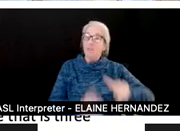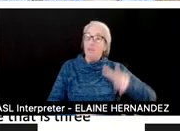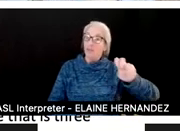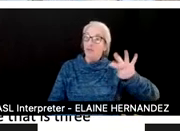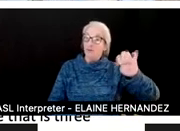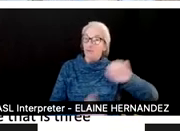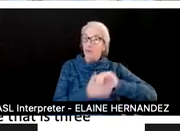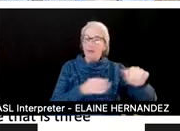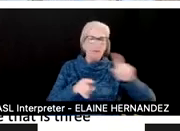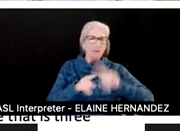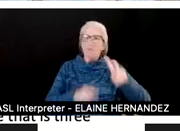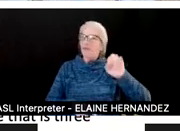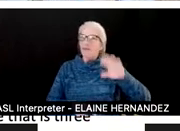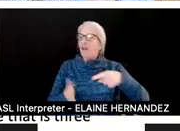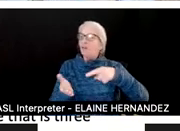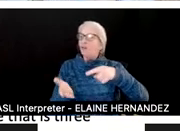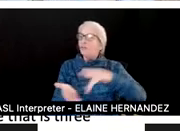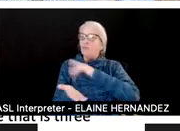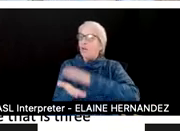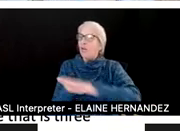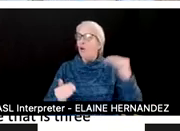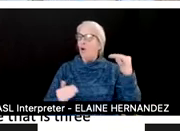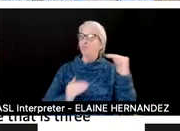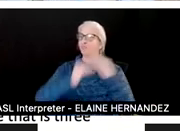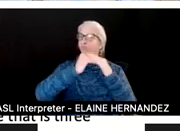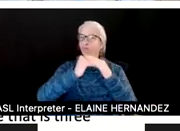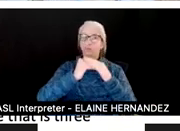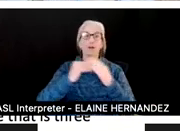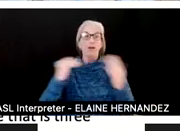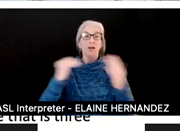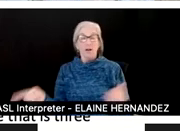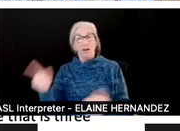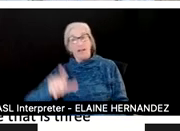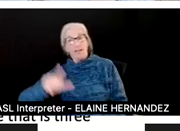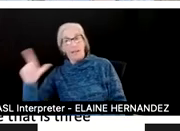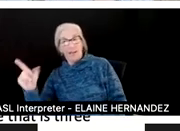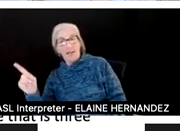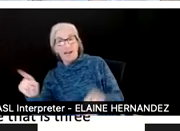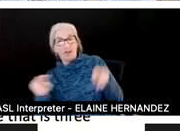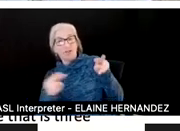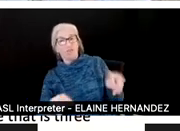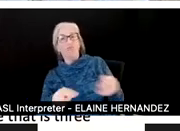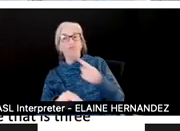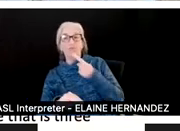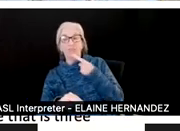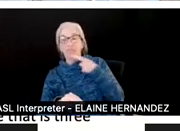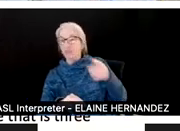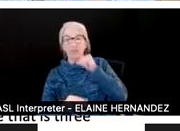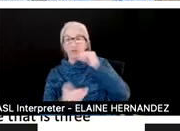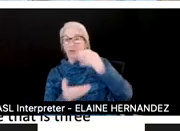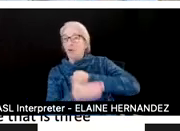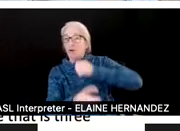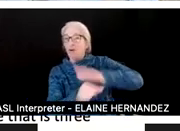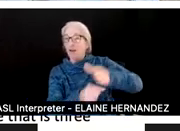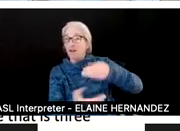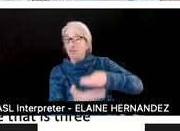$1,560. Because she doesn't make 3 times the amount of rent, Lenny refuses to lease to Alice,